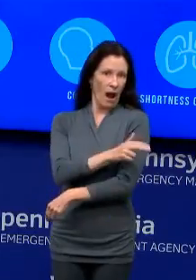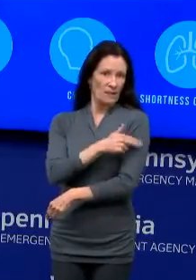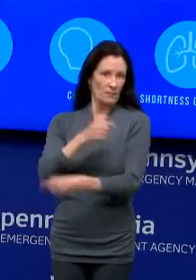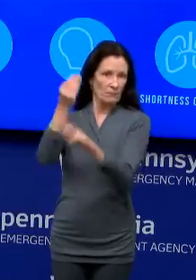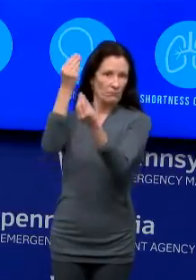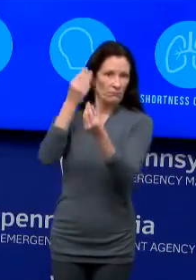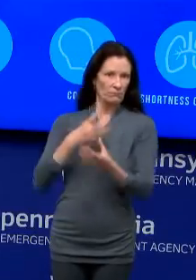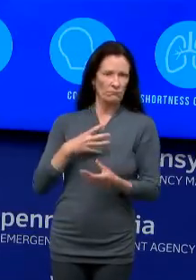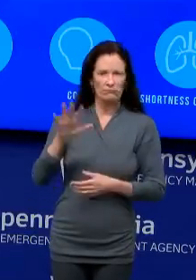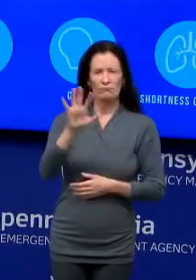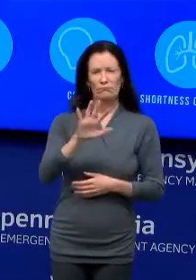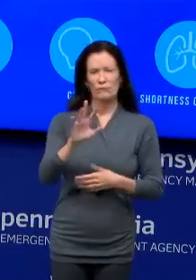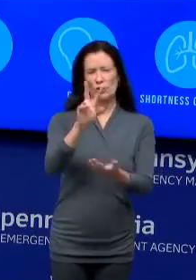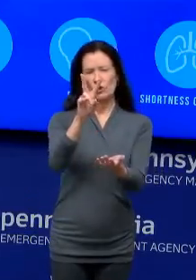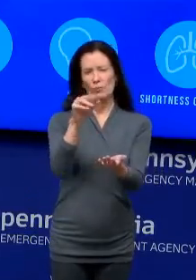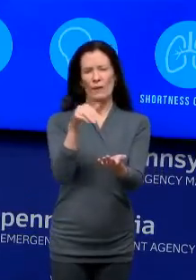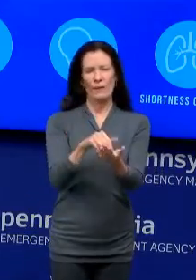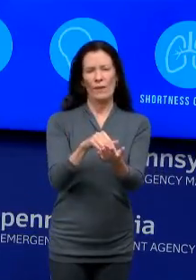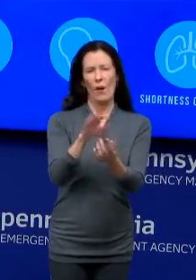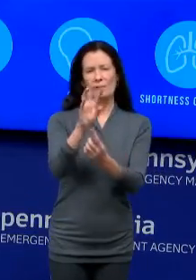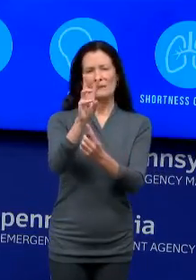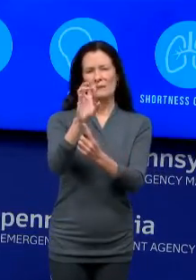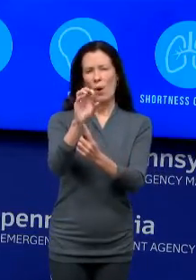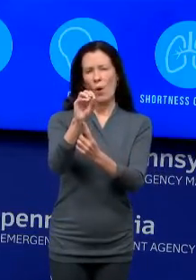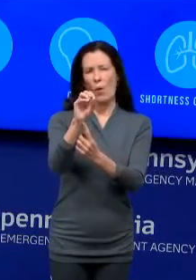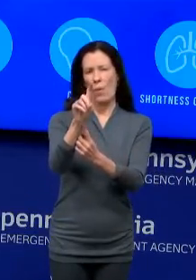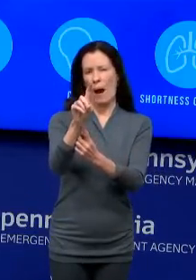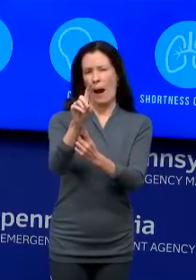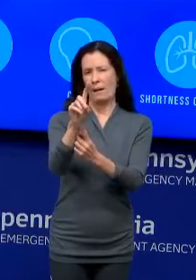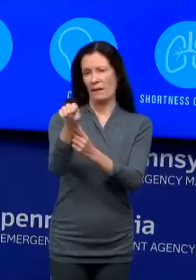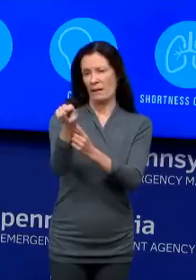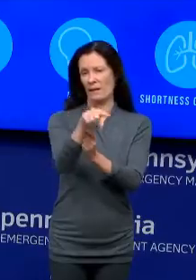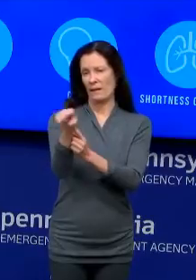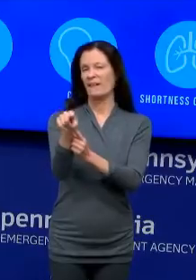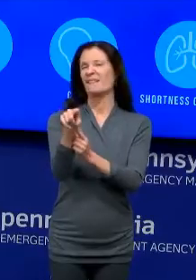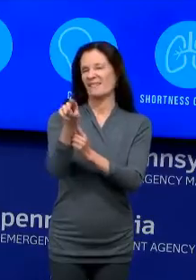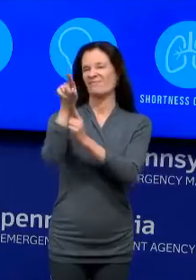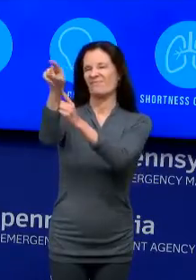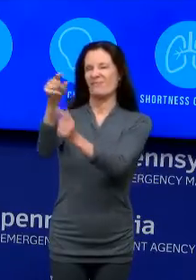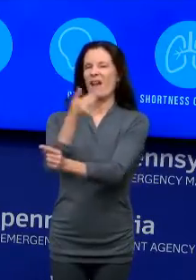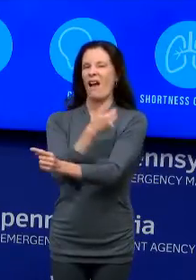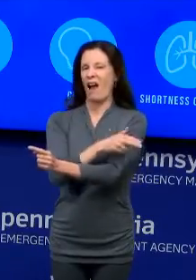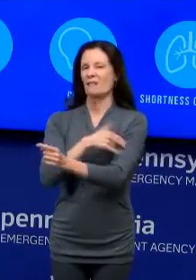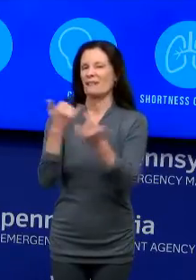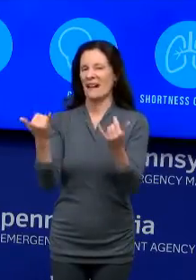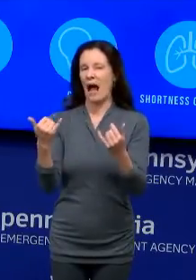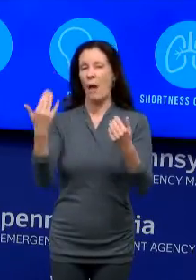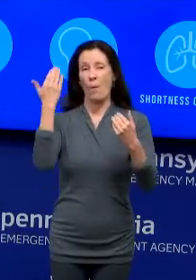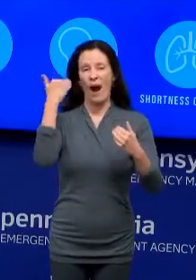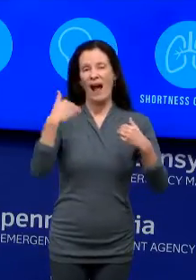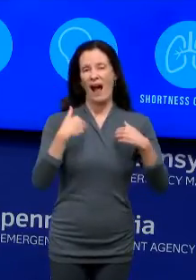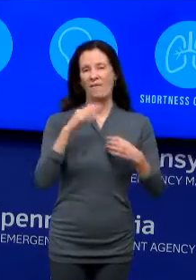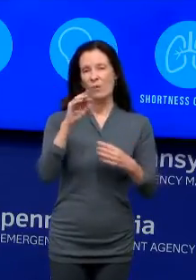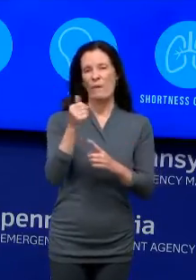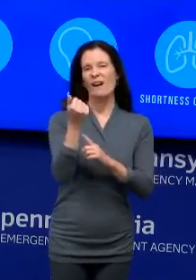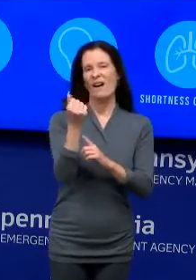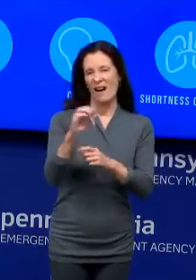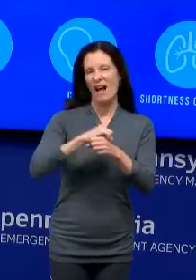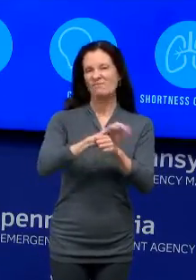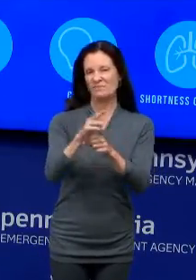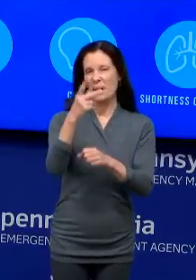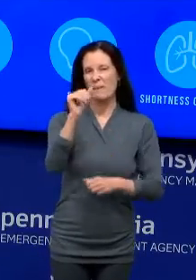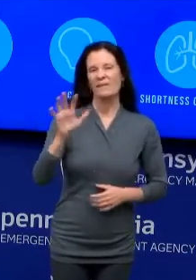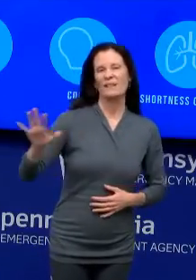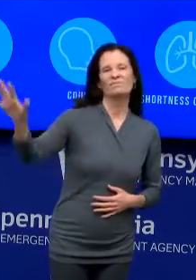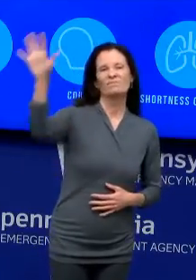2,601 patients are currently hospitalized due to COVID-19. This is about 8% of our total case